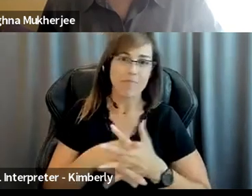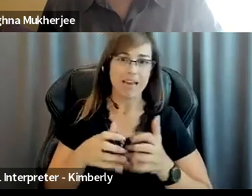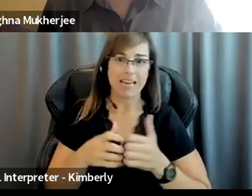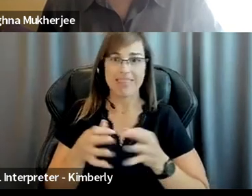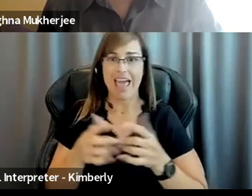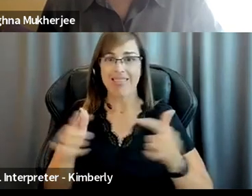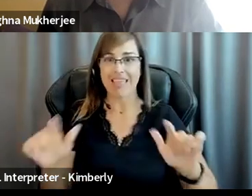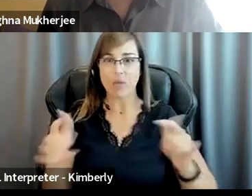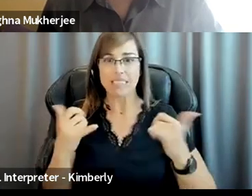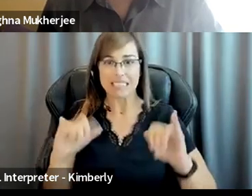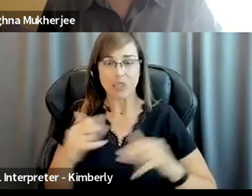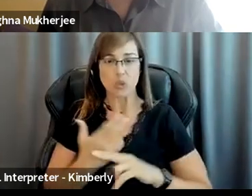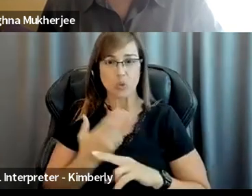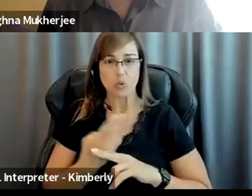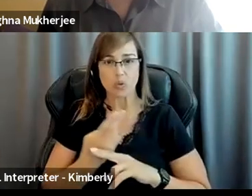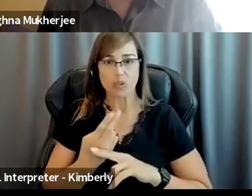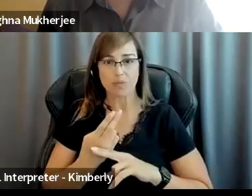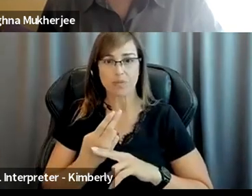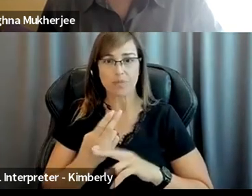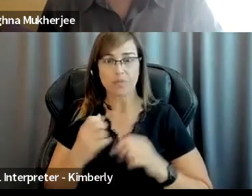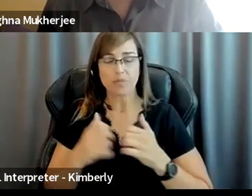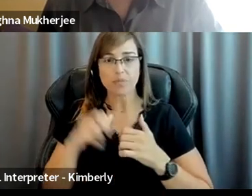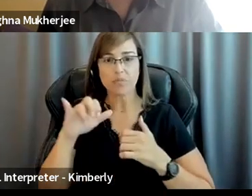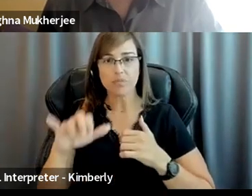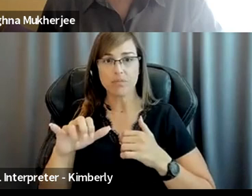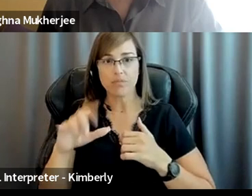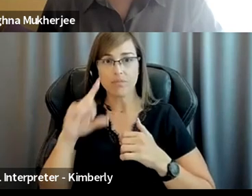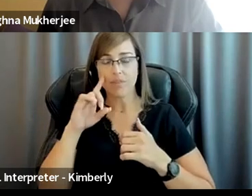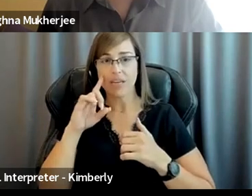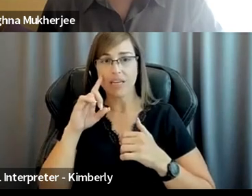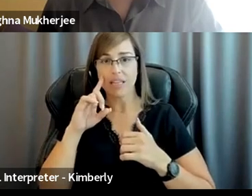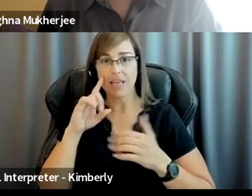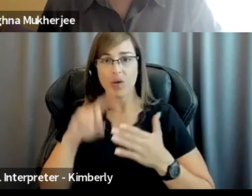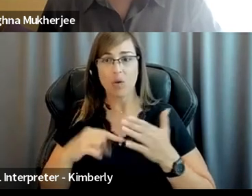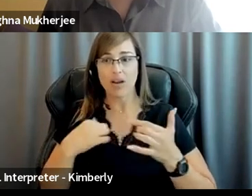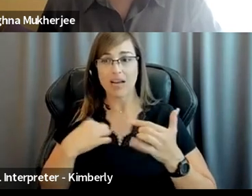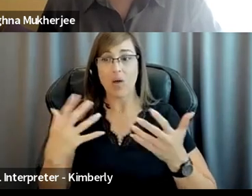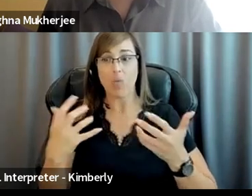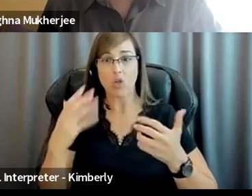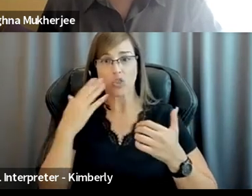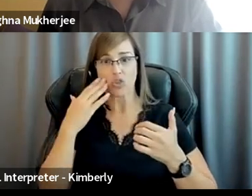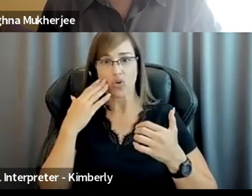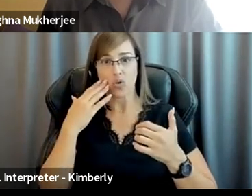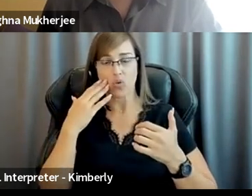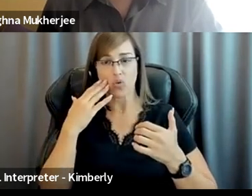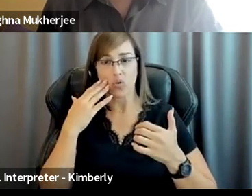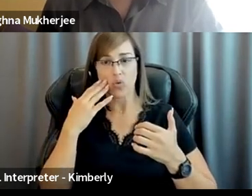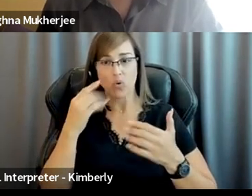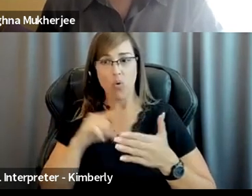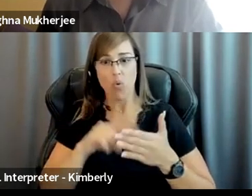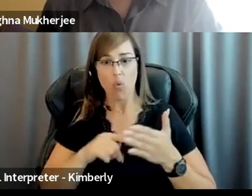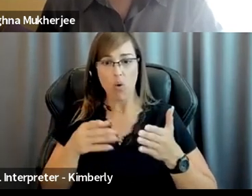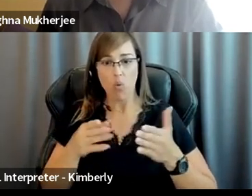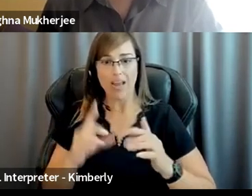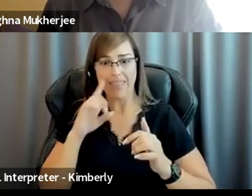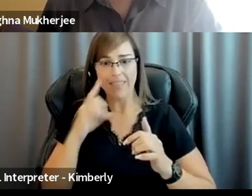we still use today. So with that in mind, I think what I want to know is in what ways, I